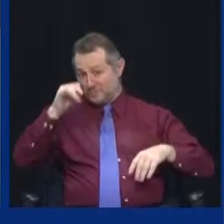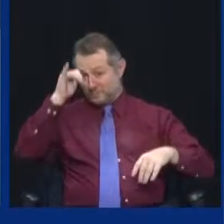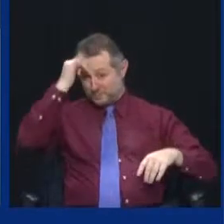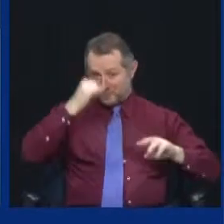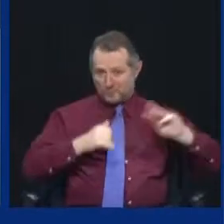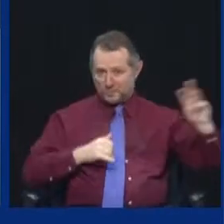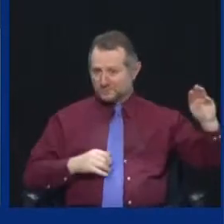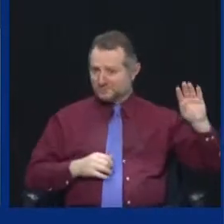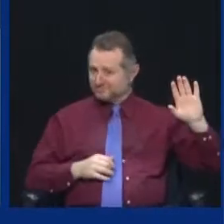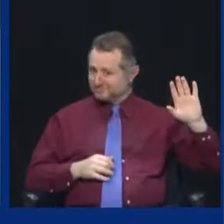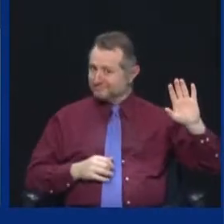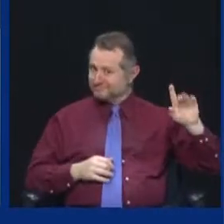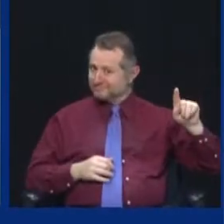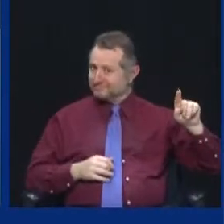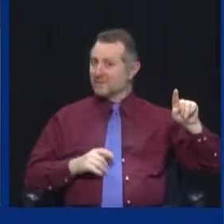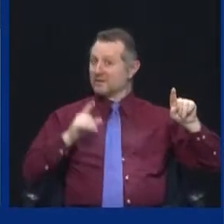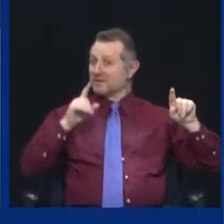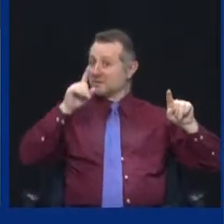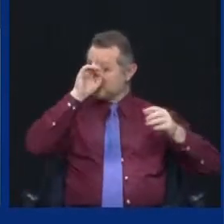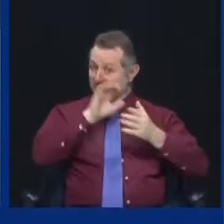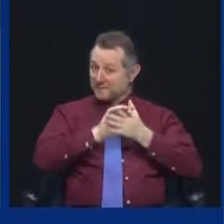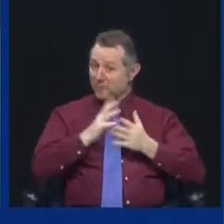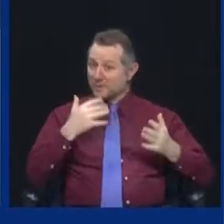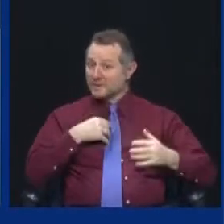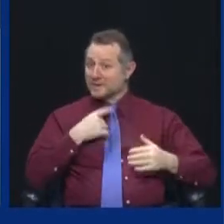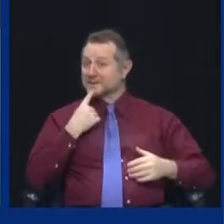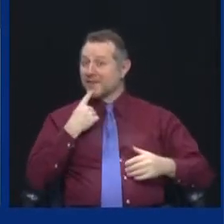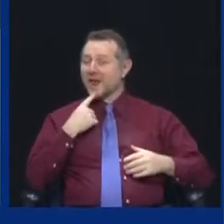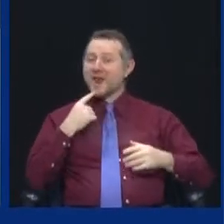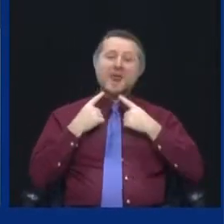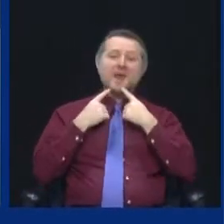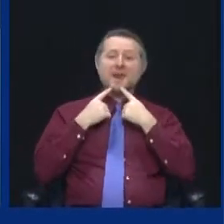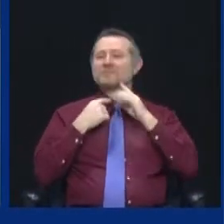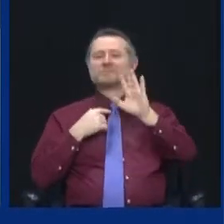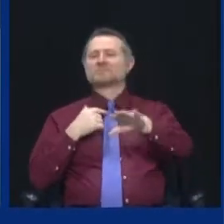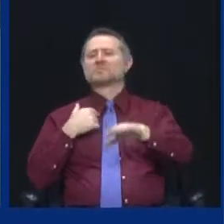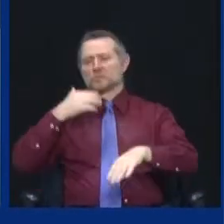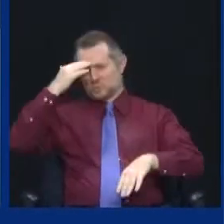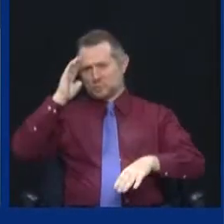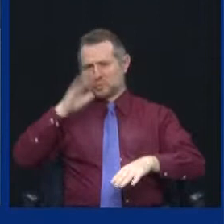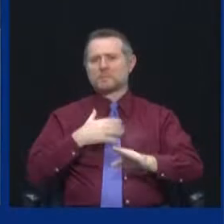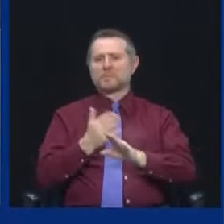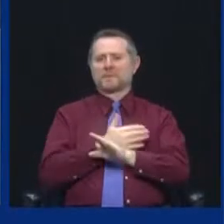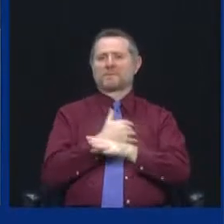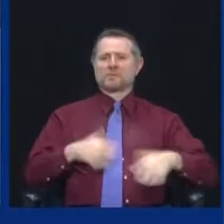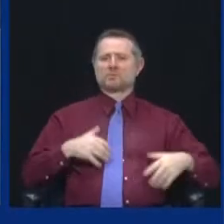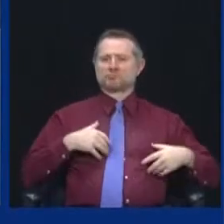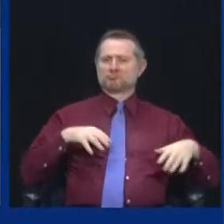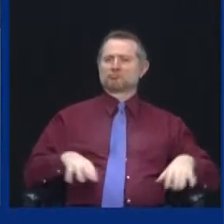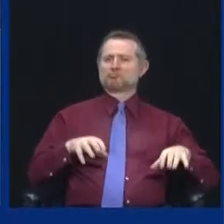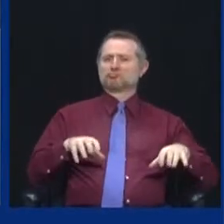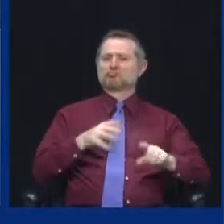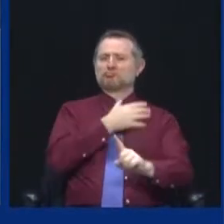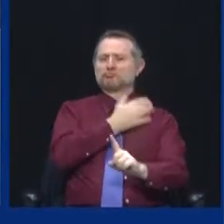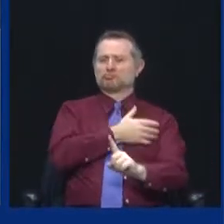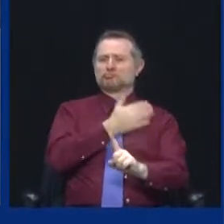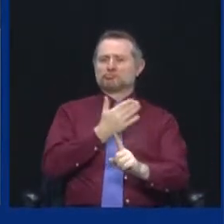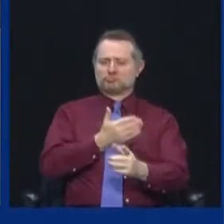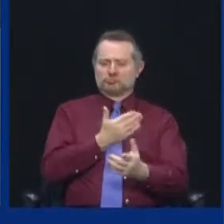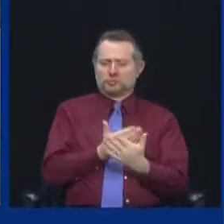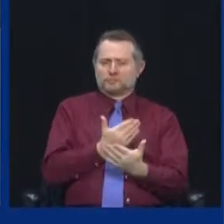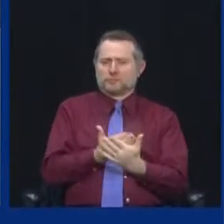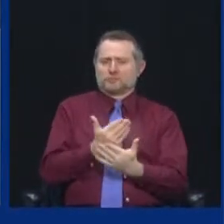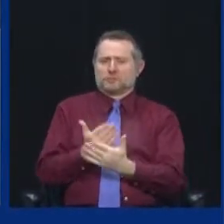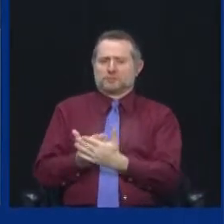my word for it. You know what I have done for Buffalo and Western New York, and I have put my money where my mouth is. I